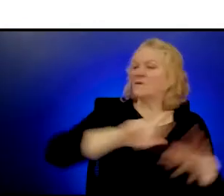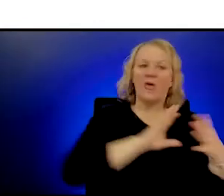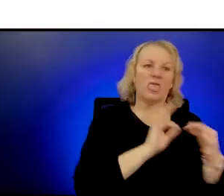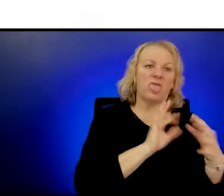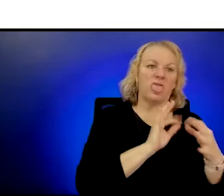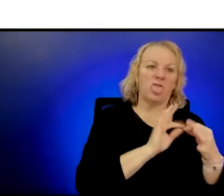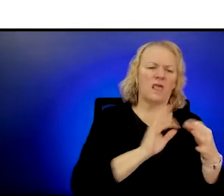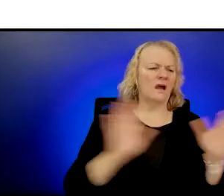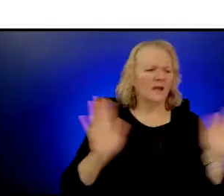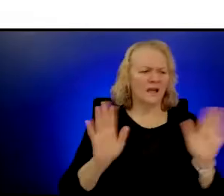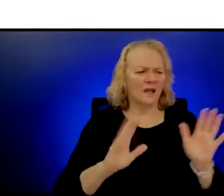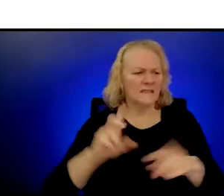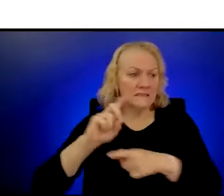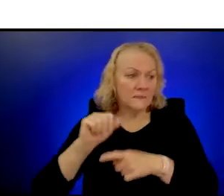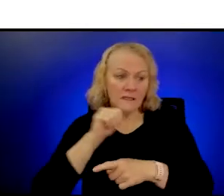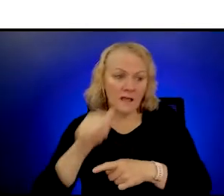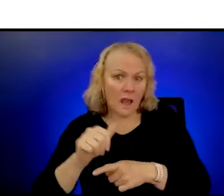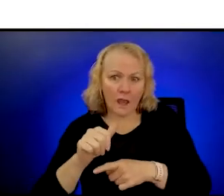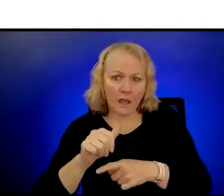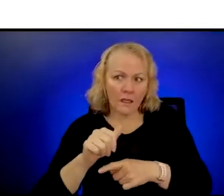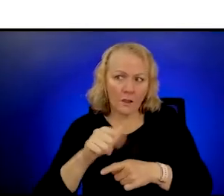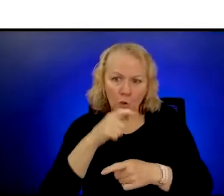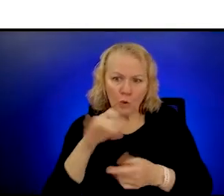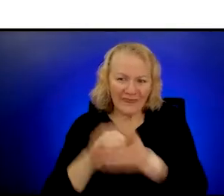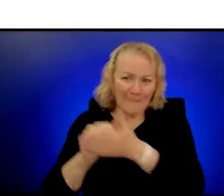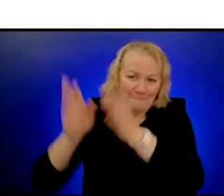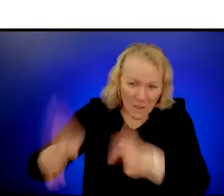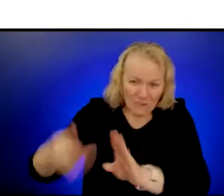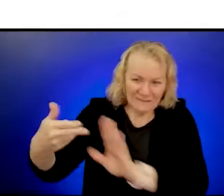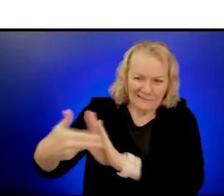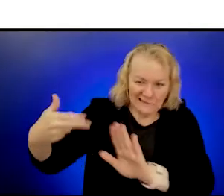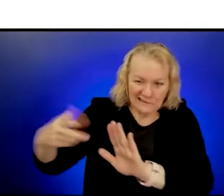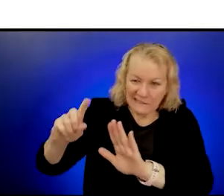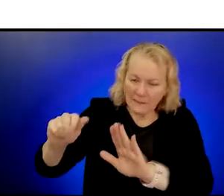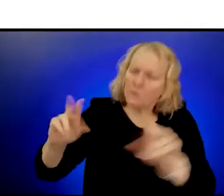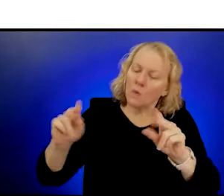A disability does not define the person. Don't refer to the